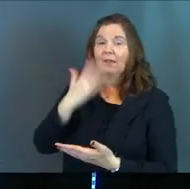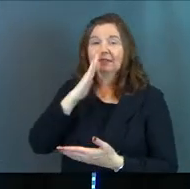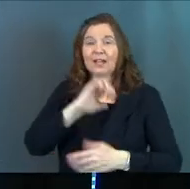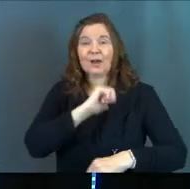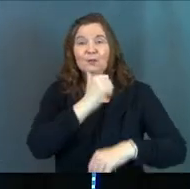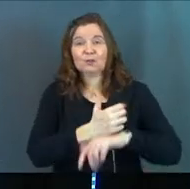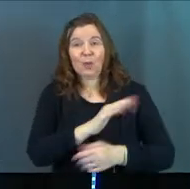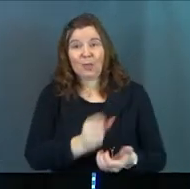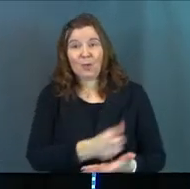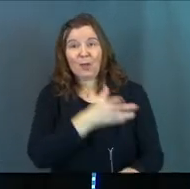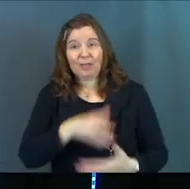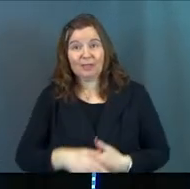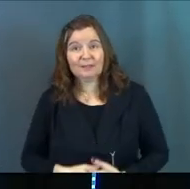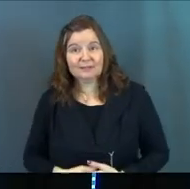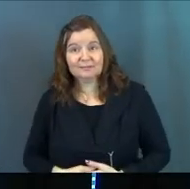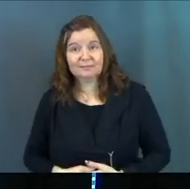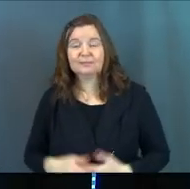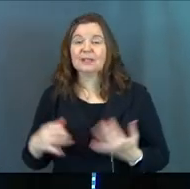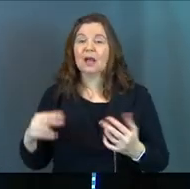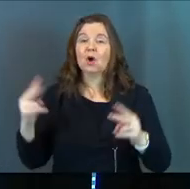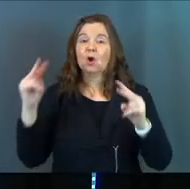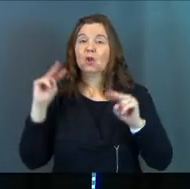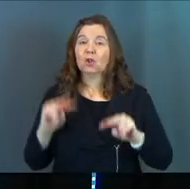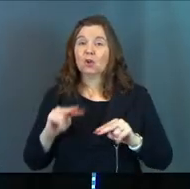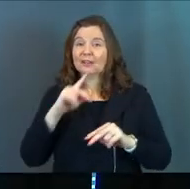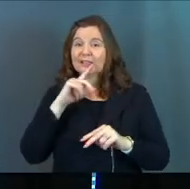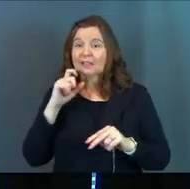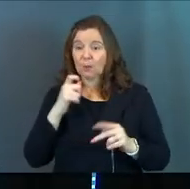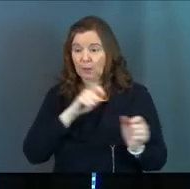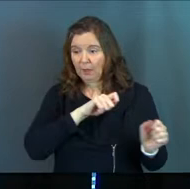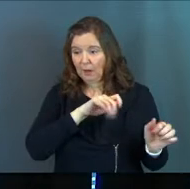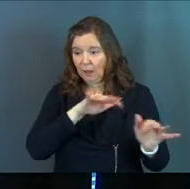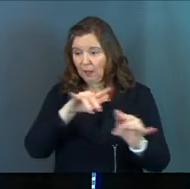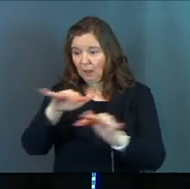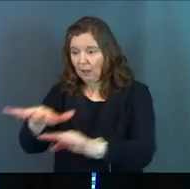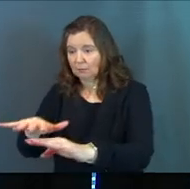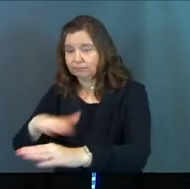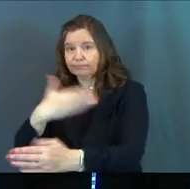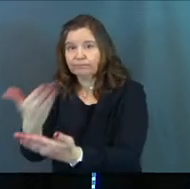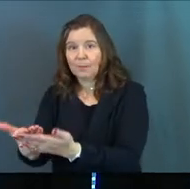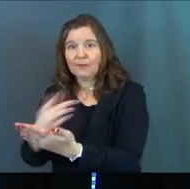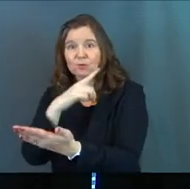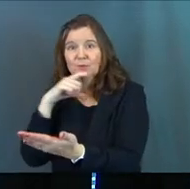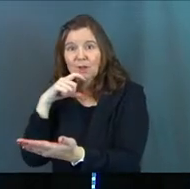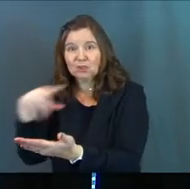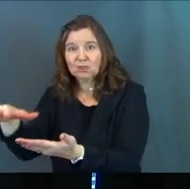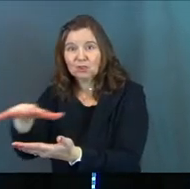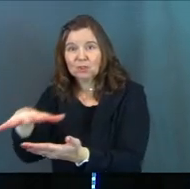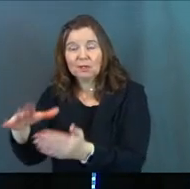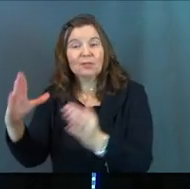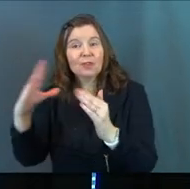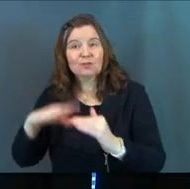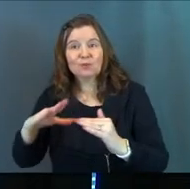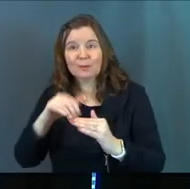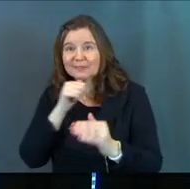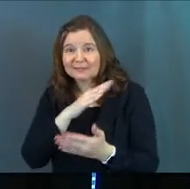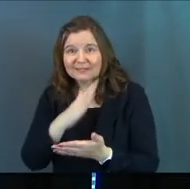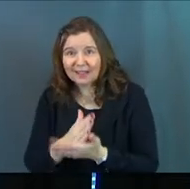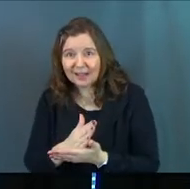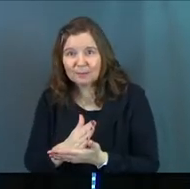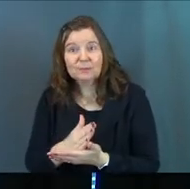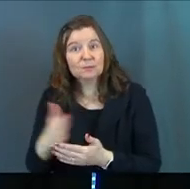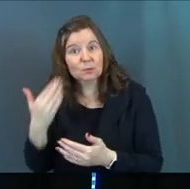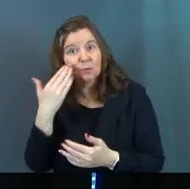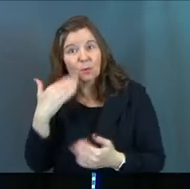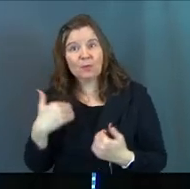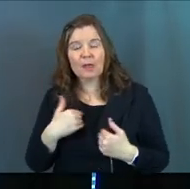restored their wealth. Now look at them in the desert. Once they got into the desert, their troubles weren't over, and you guys know this.